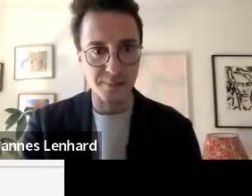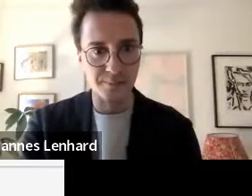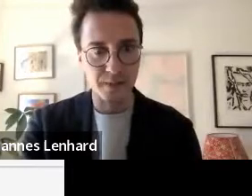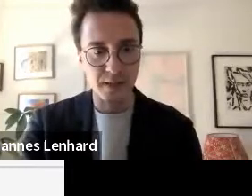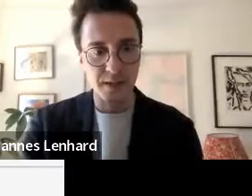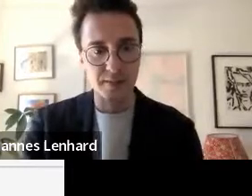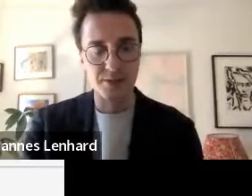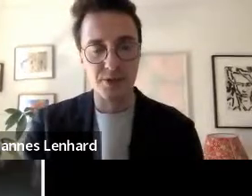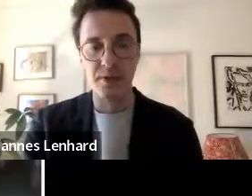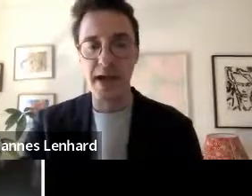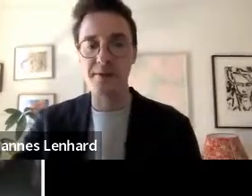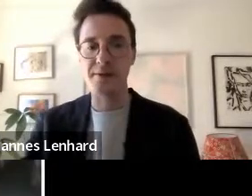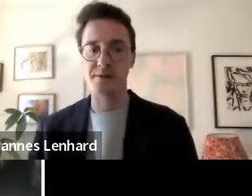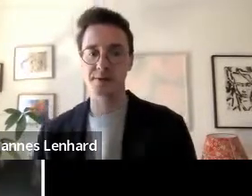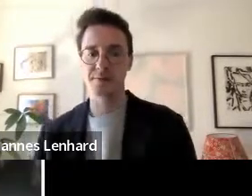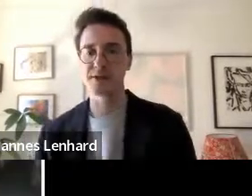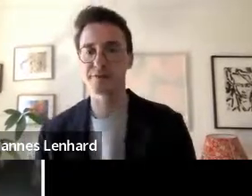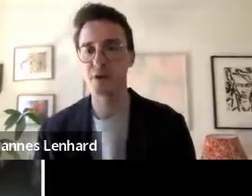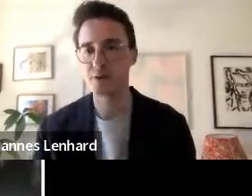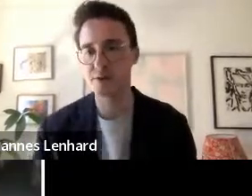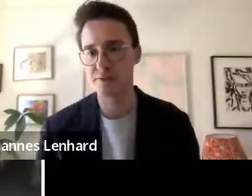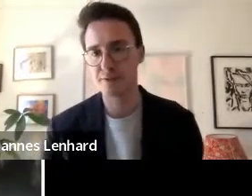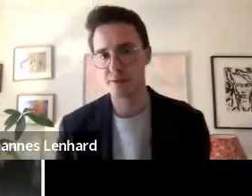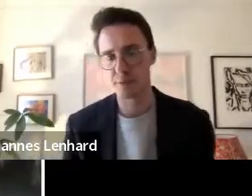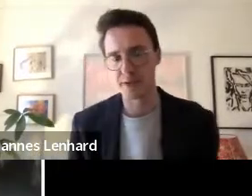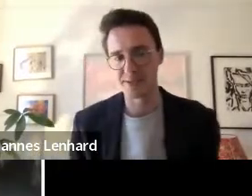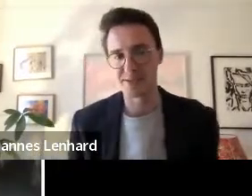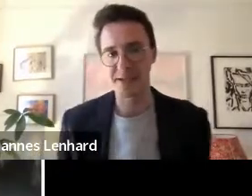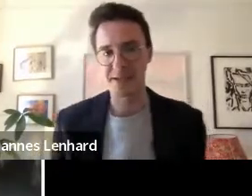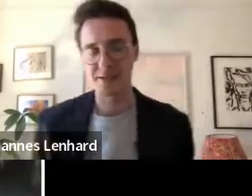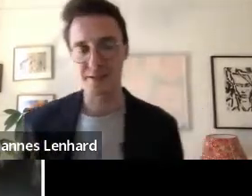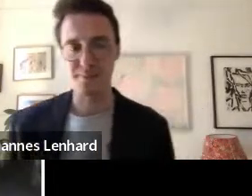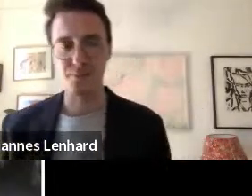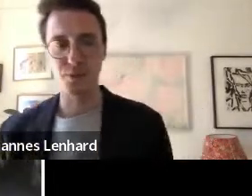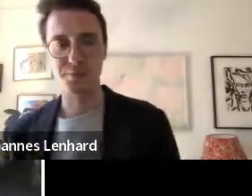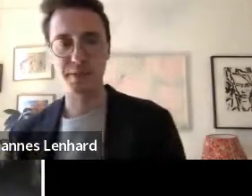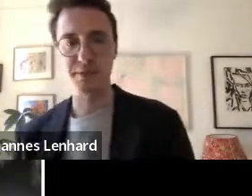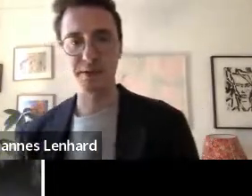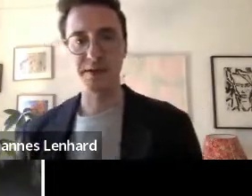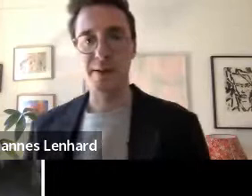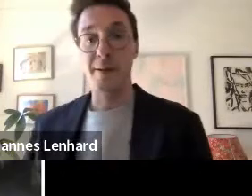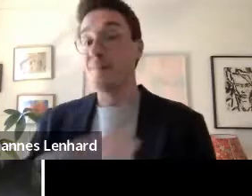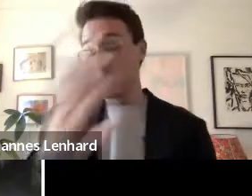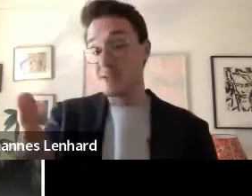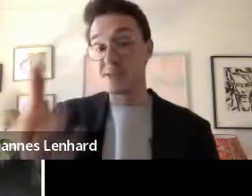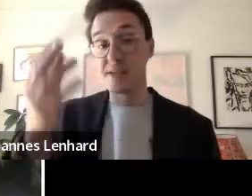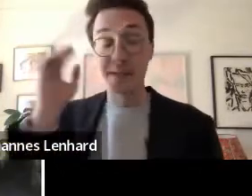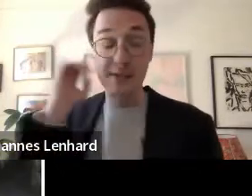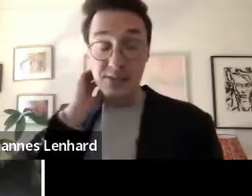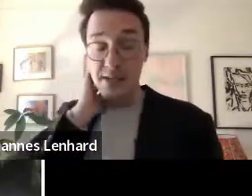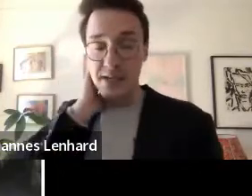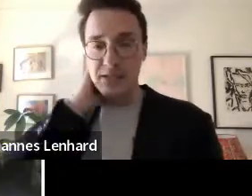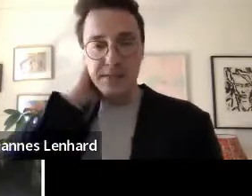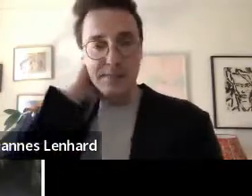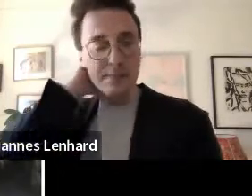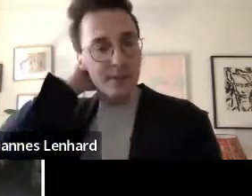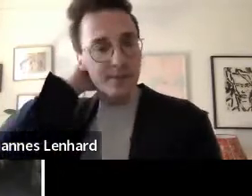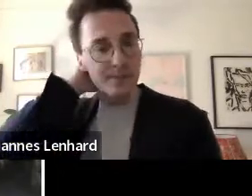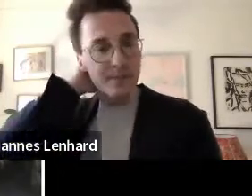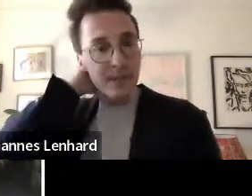at. So again, the biggest focus of what I studied was people. This is